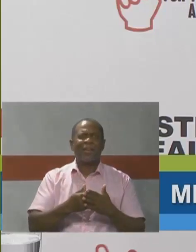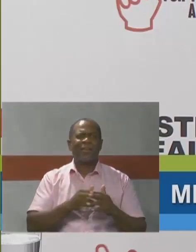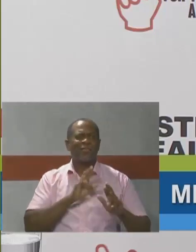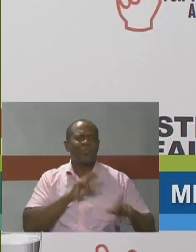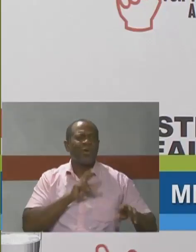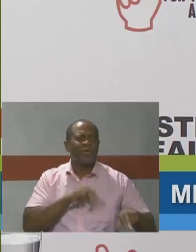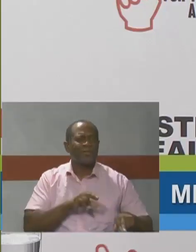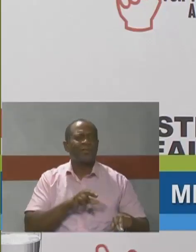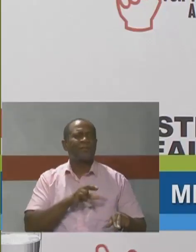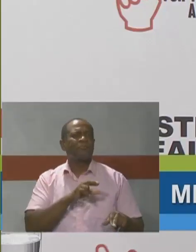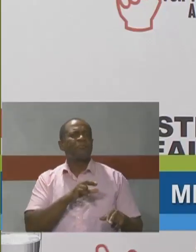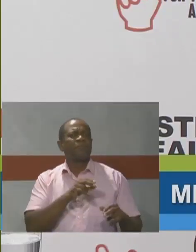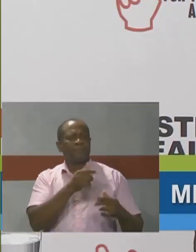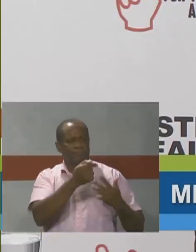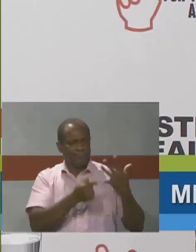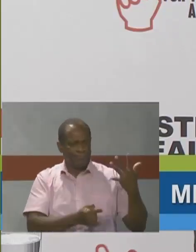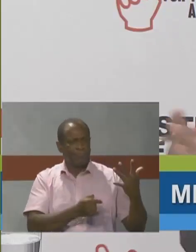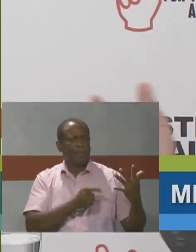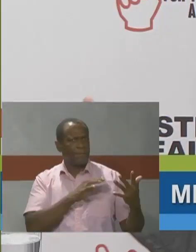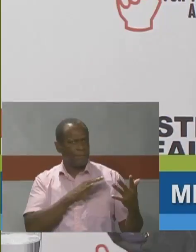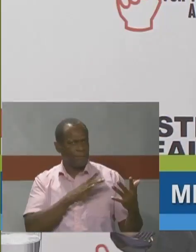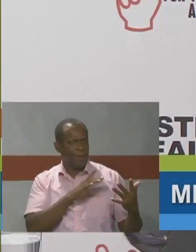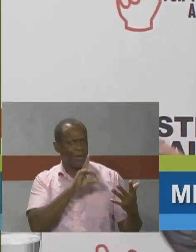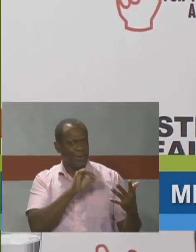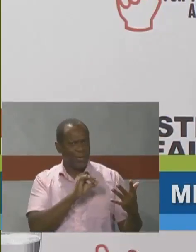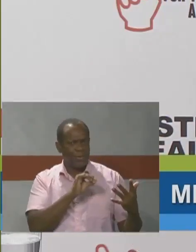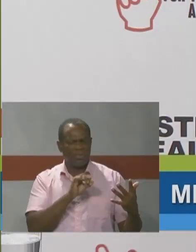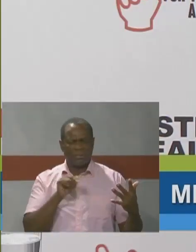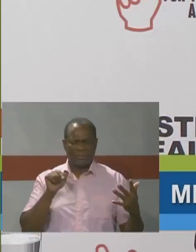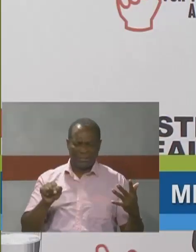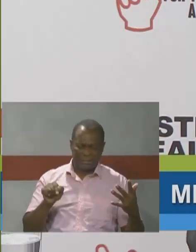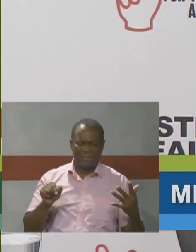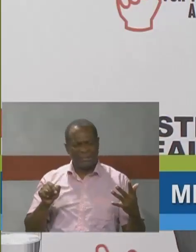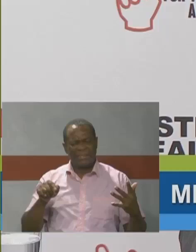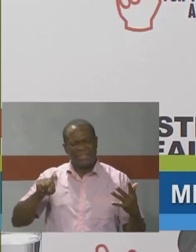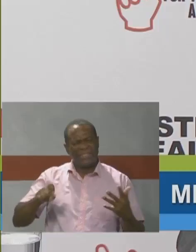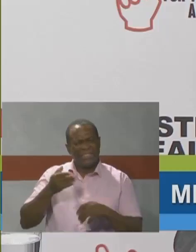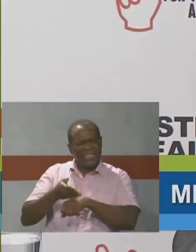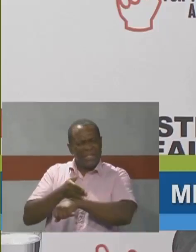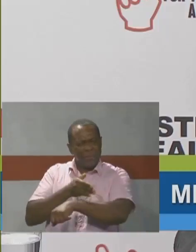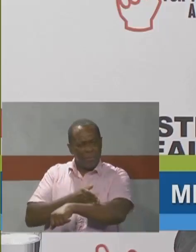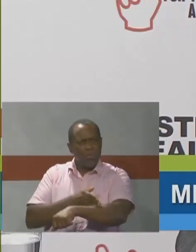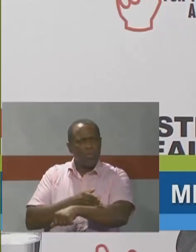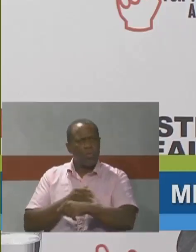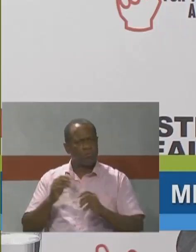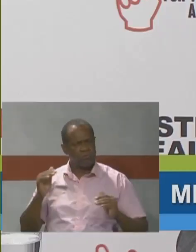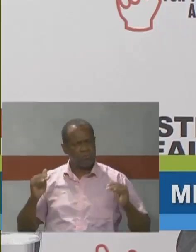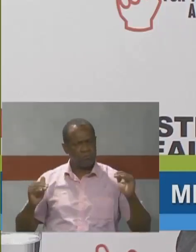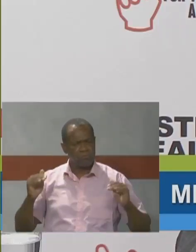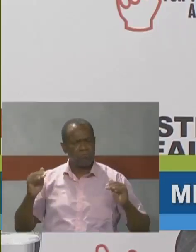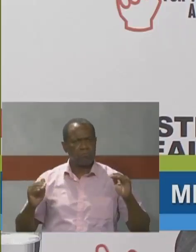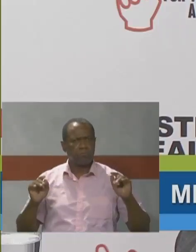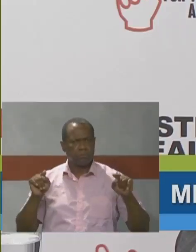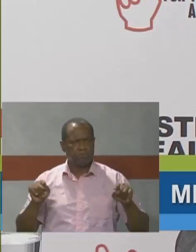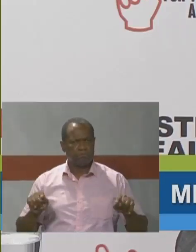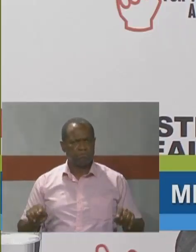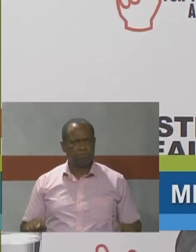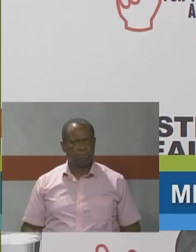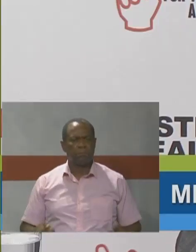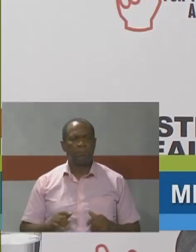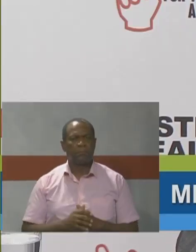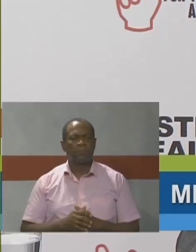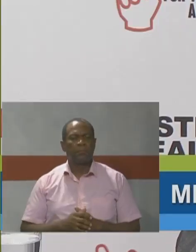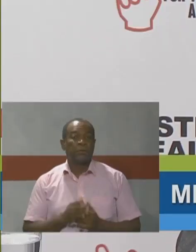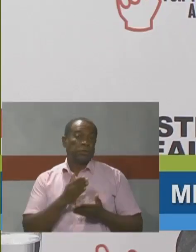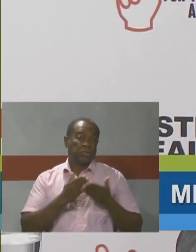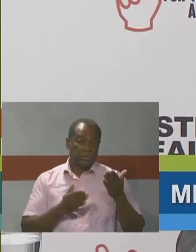well, things that we did very well, and areas of concern. Some of the areas of concern are around